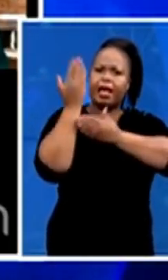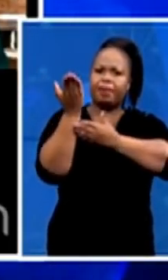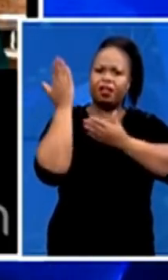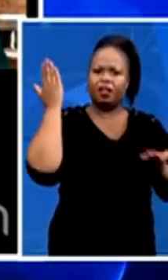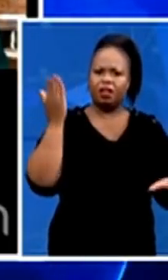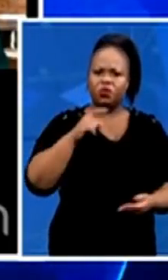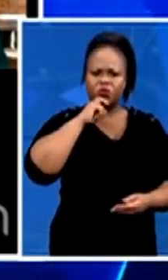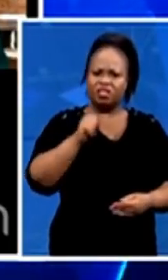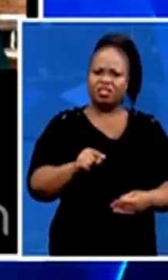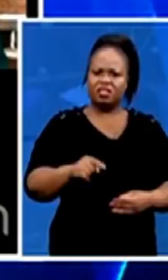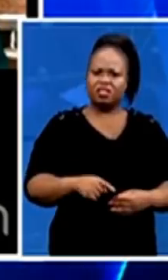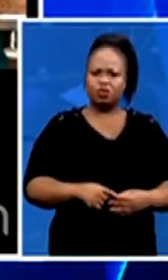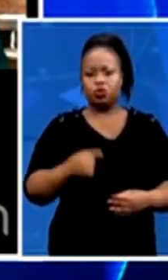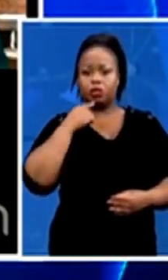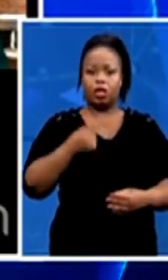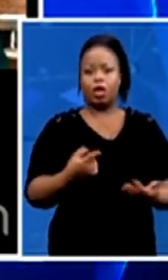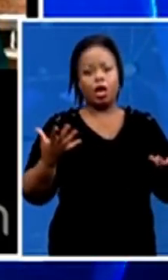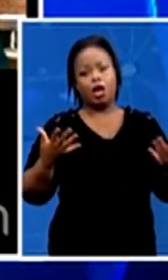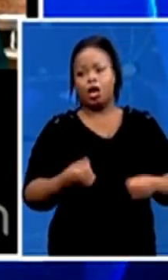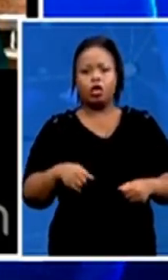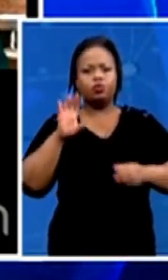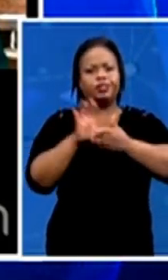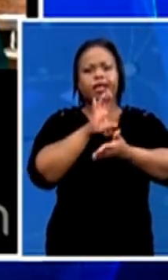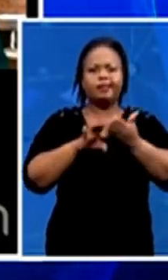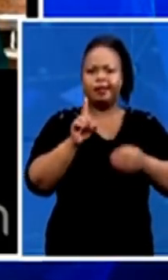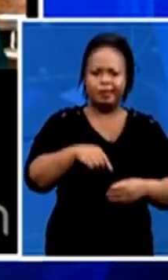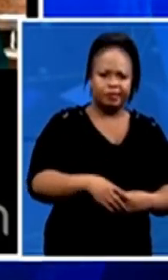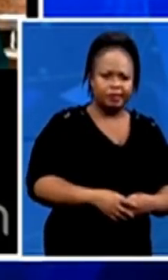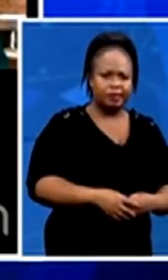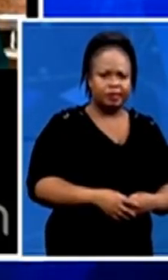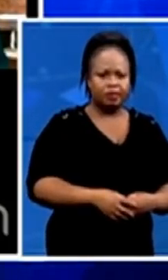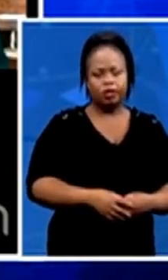rescission. No, Justice Chick. No, what